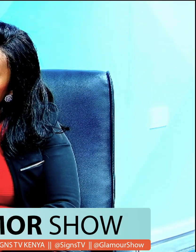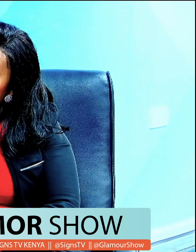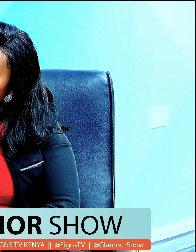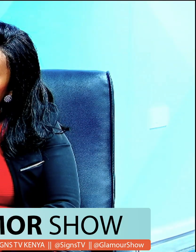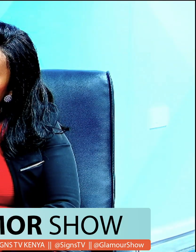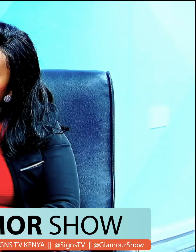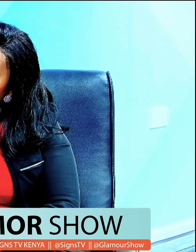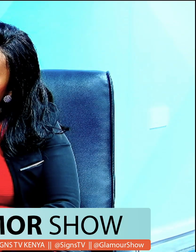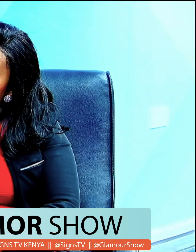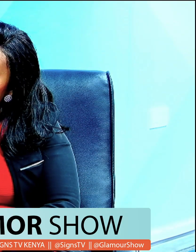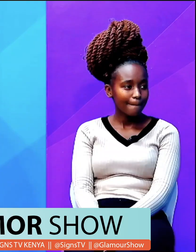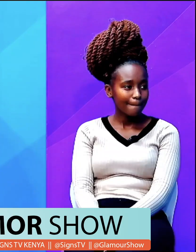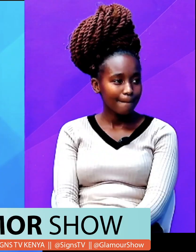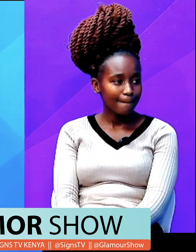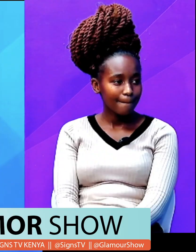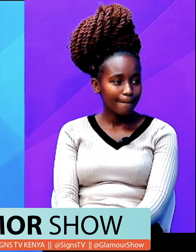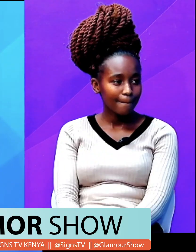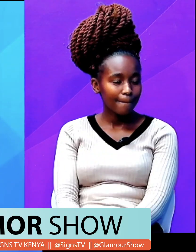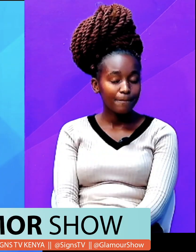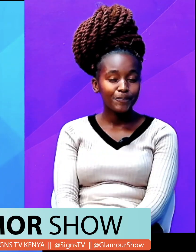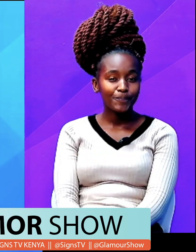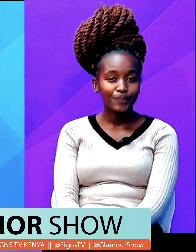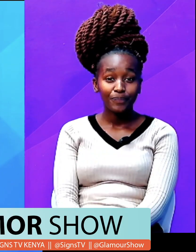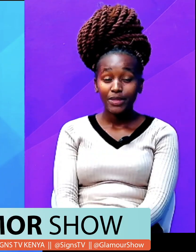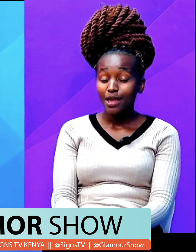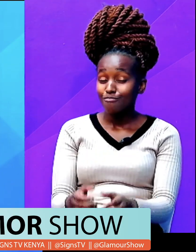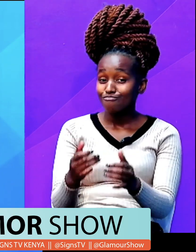about that. So about the hairstyling,